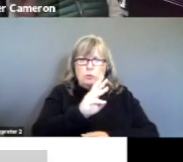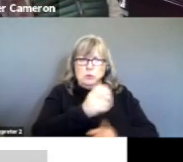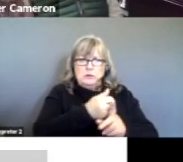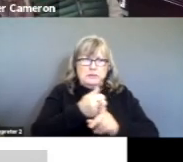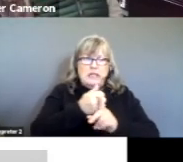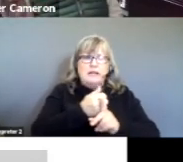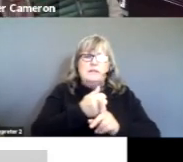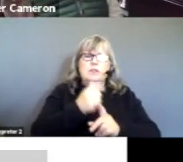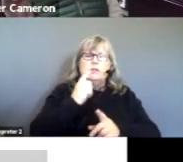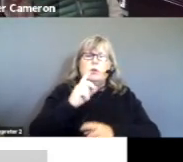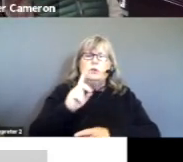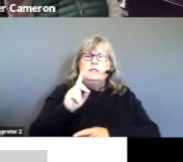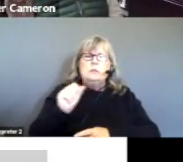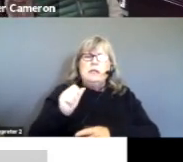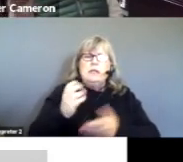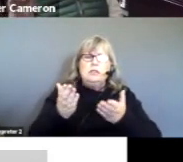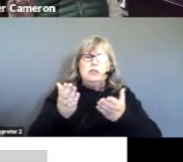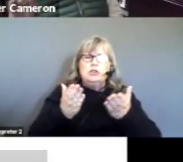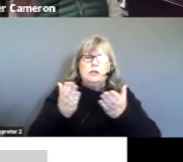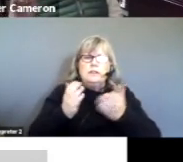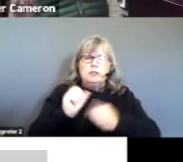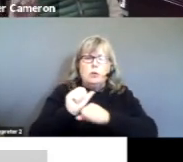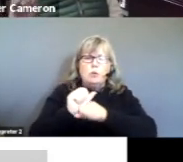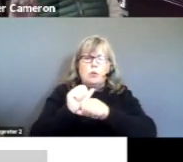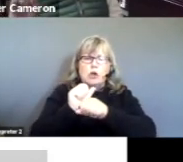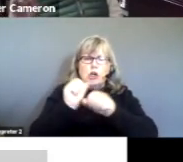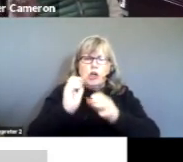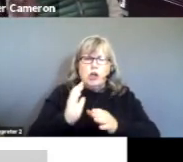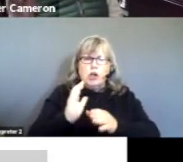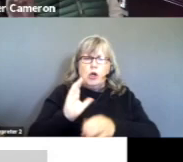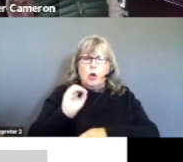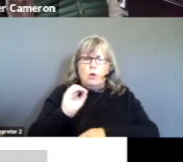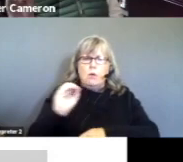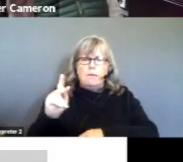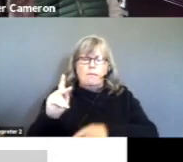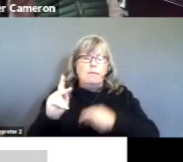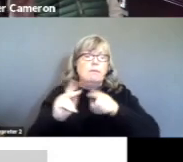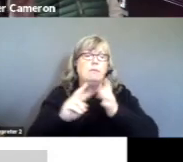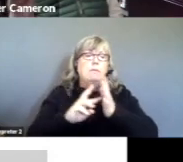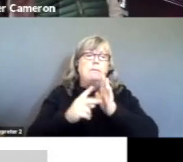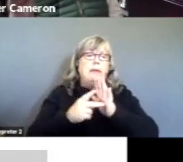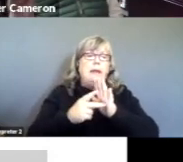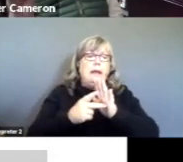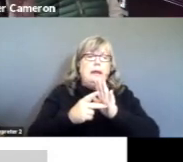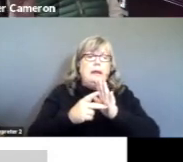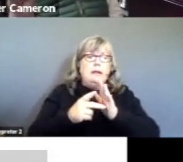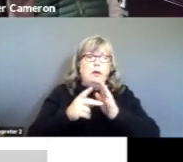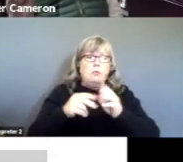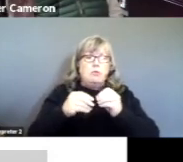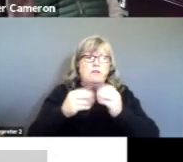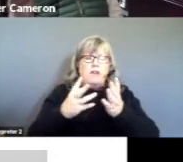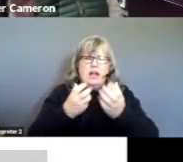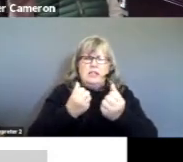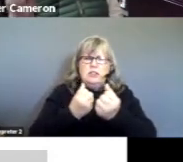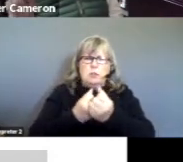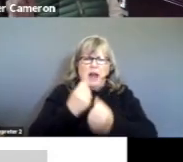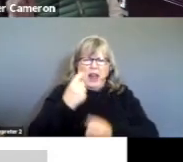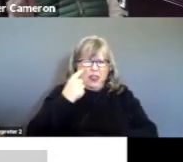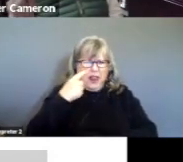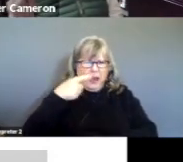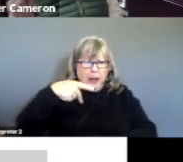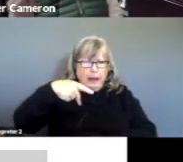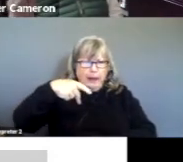Service Worker Co-op, and they provide support in, I think it's in Perth,